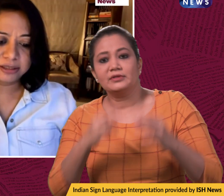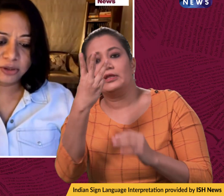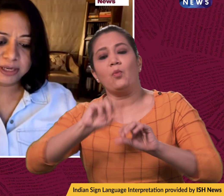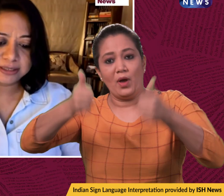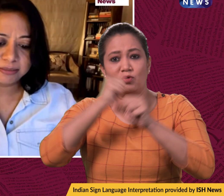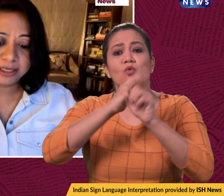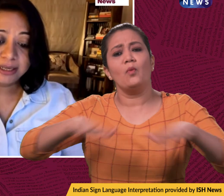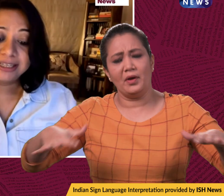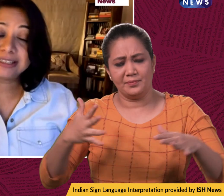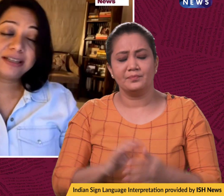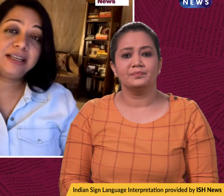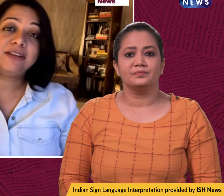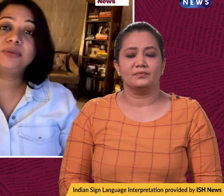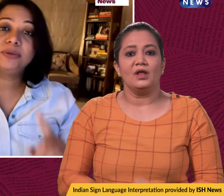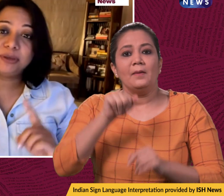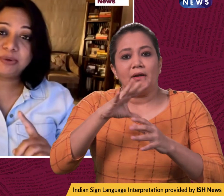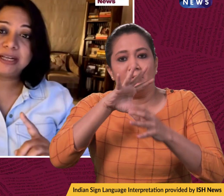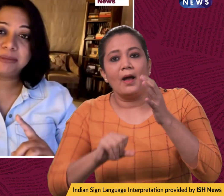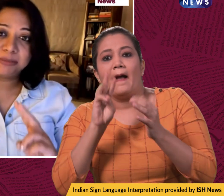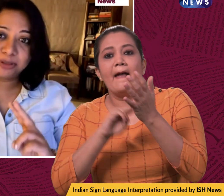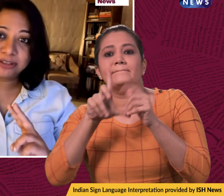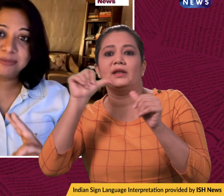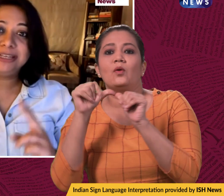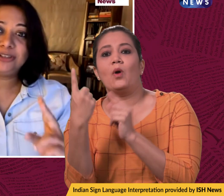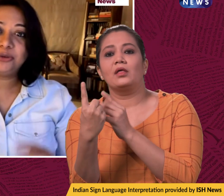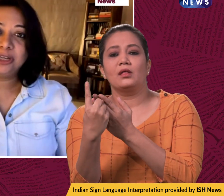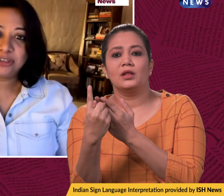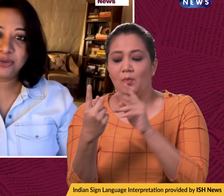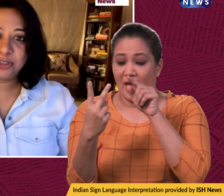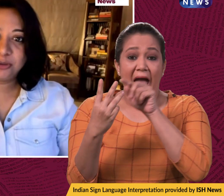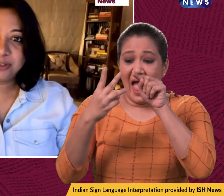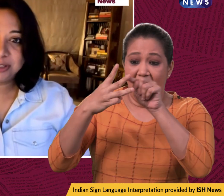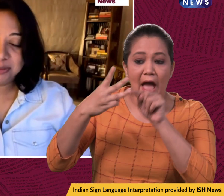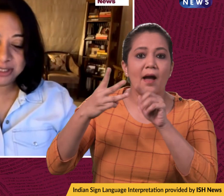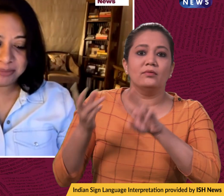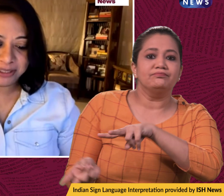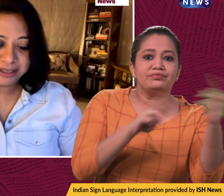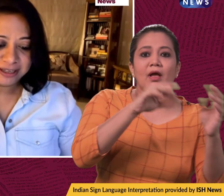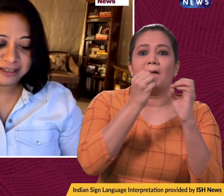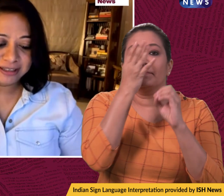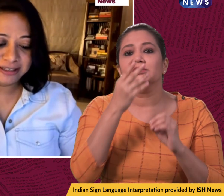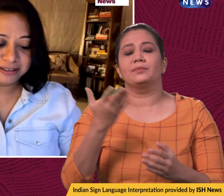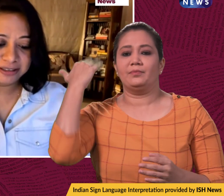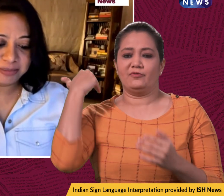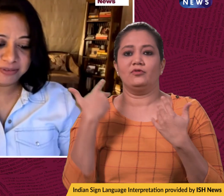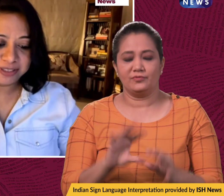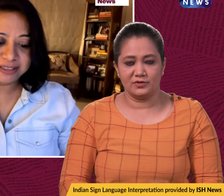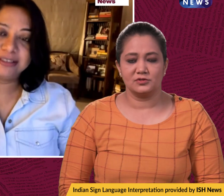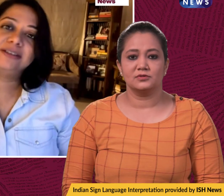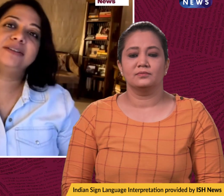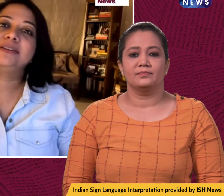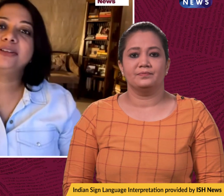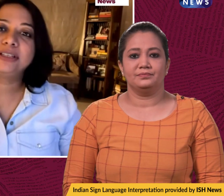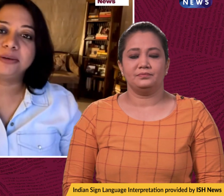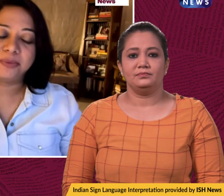the Goa Assembly. It is currently left with only one MLA because the remaining two switched over to the BJP in the previous